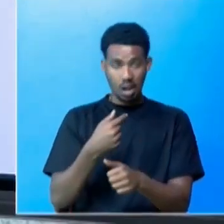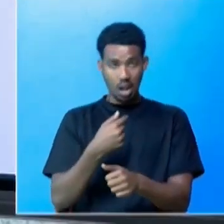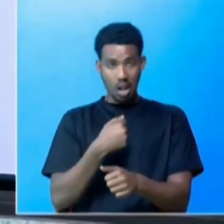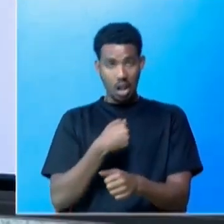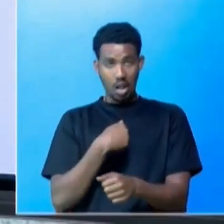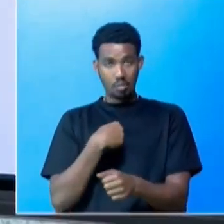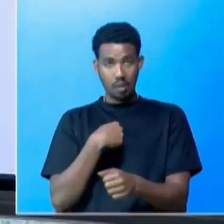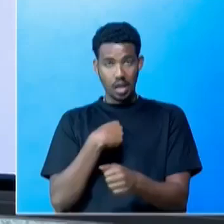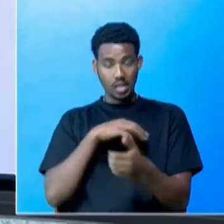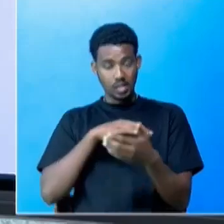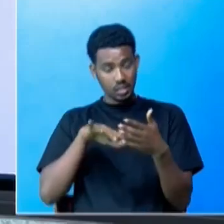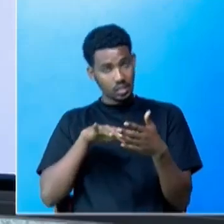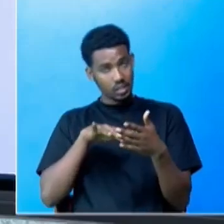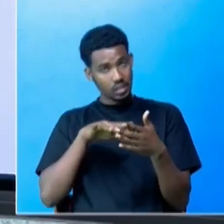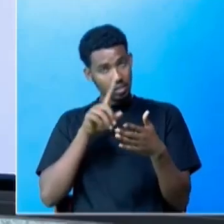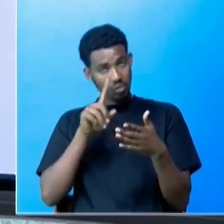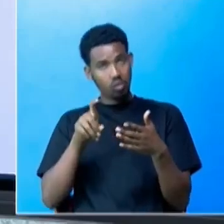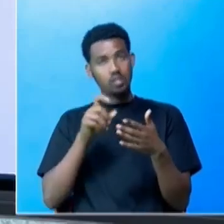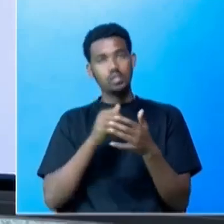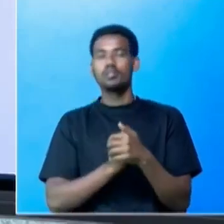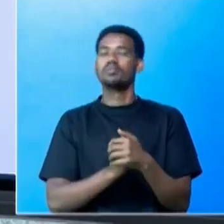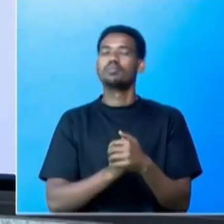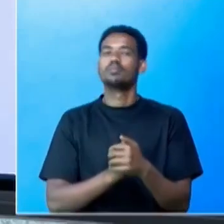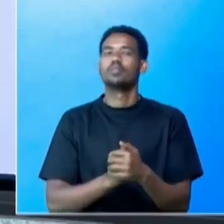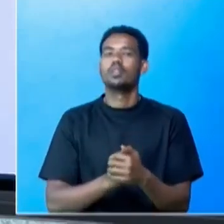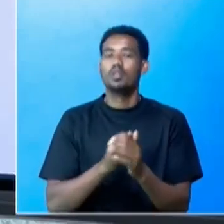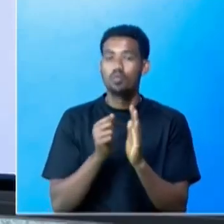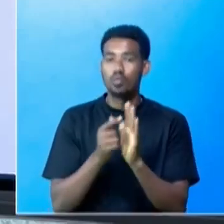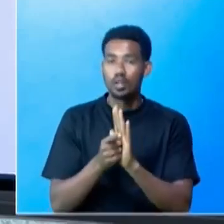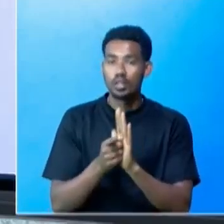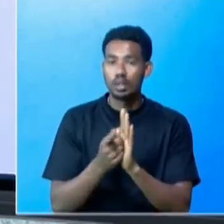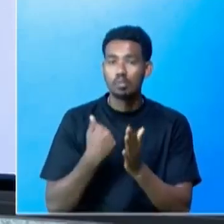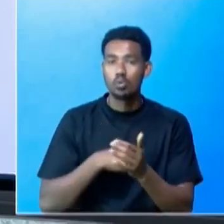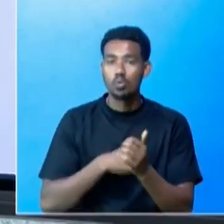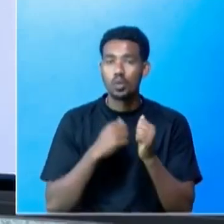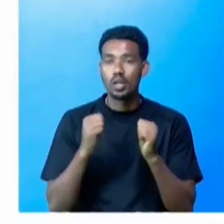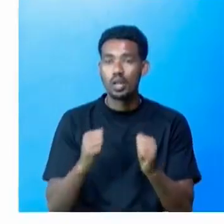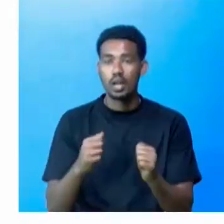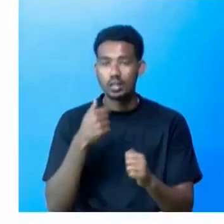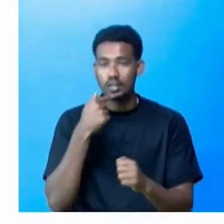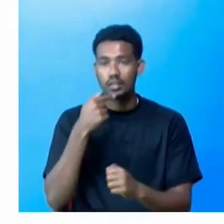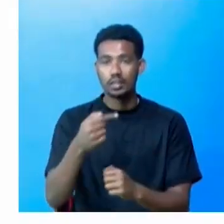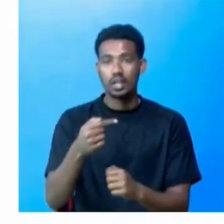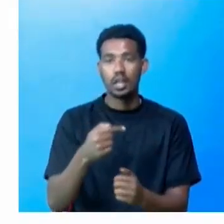reading? So, for example, we can say, for example,